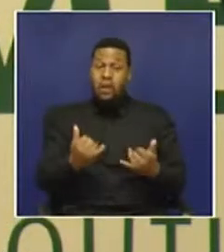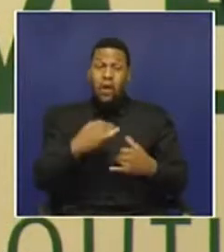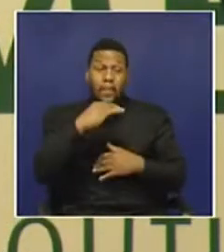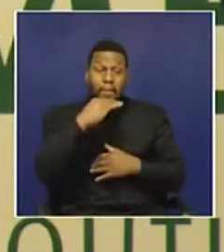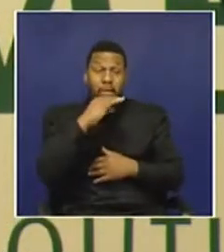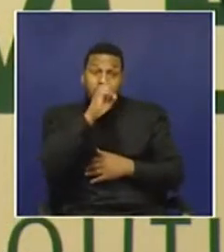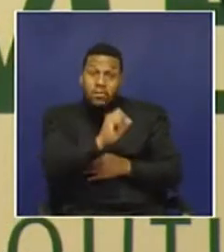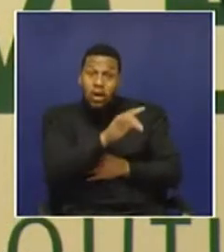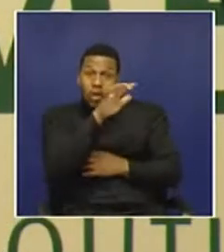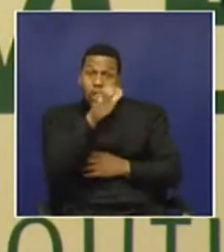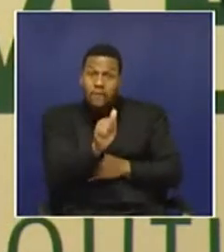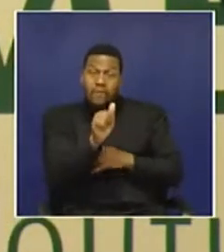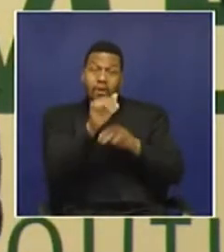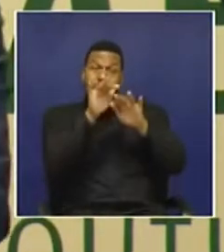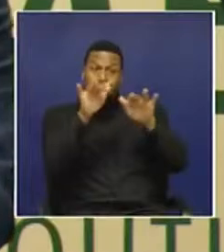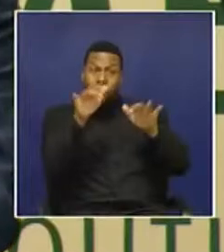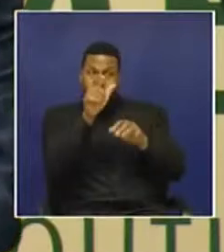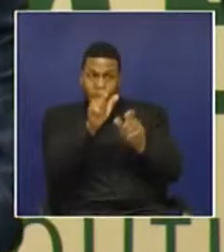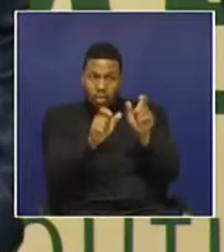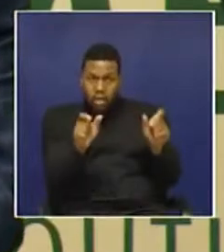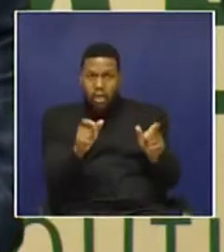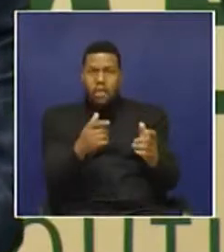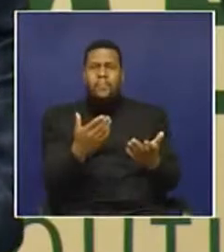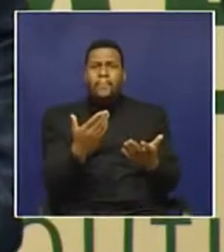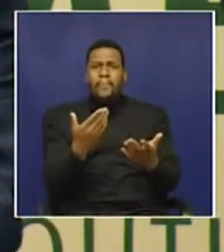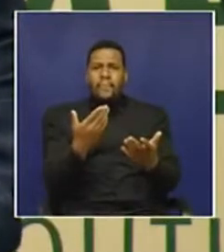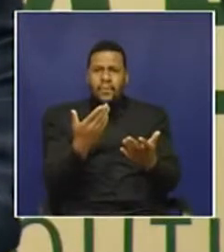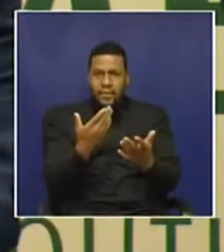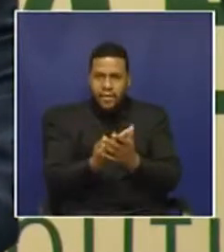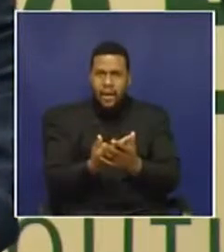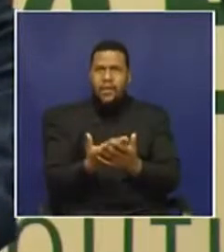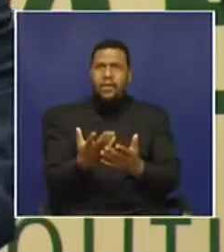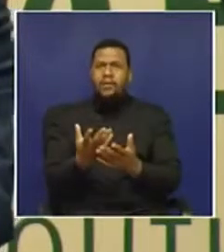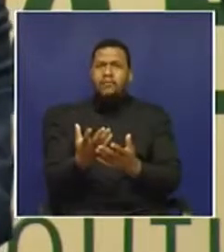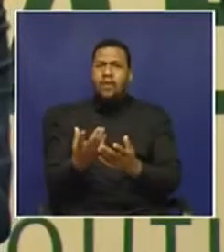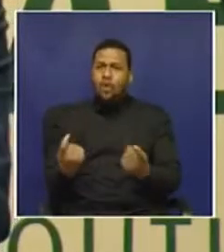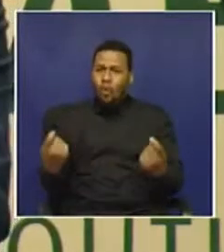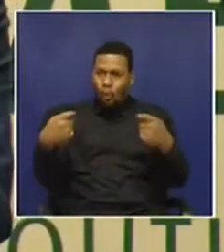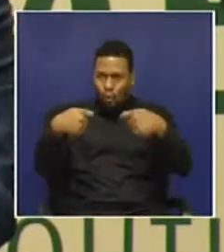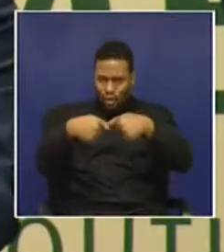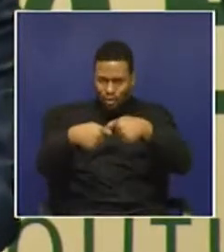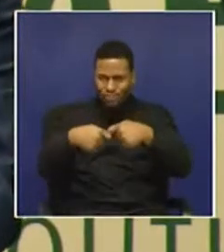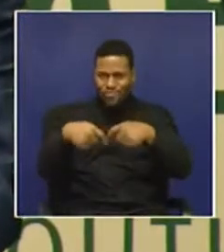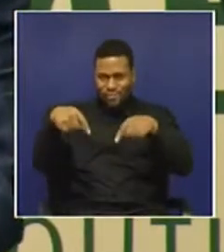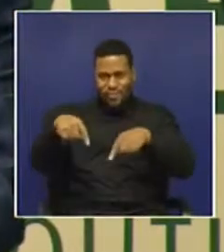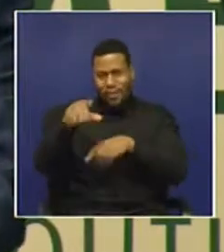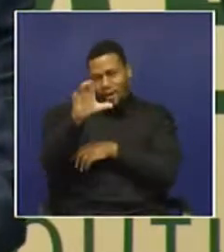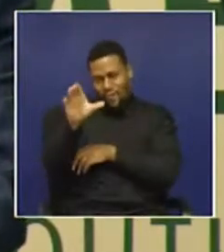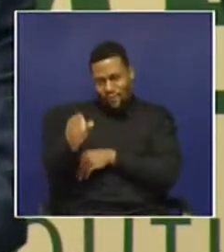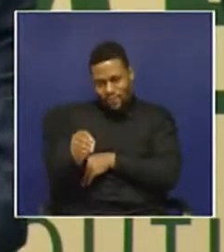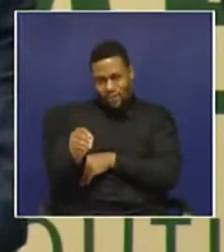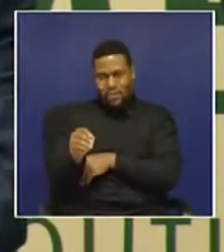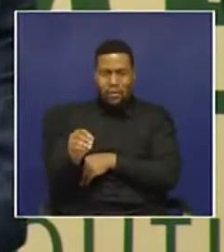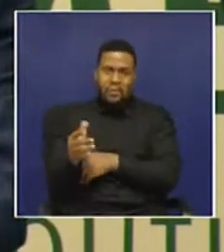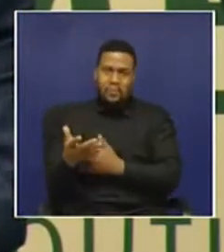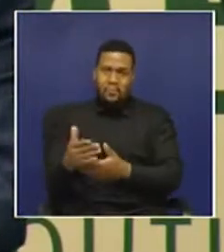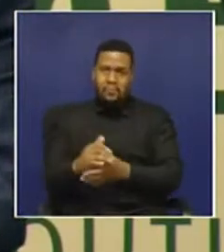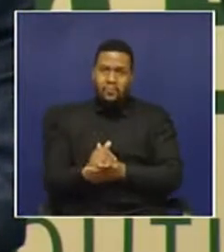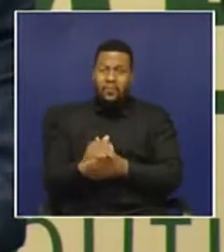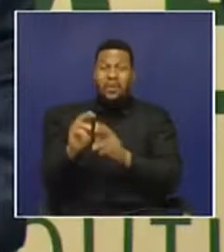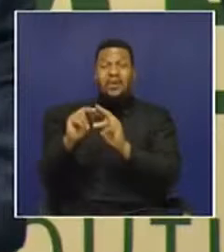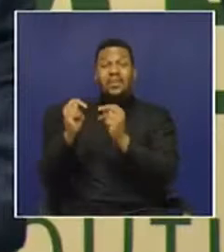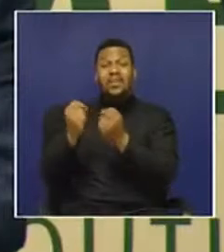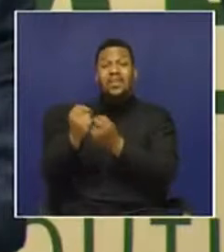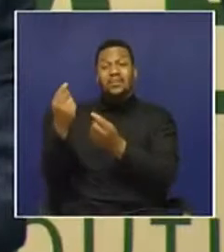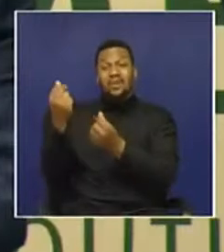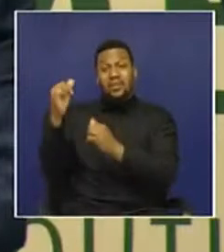to co-function as a hub for investment into the continent. National Treasury, working with the South African Reserve